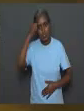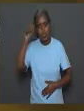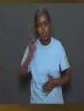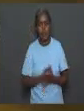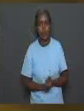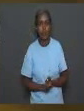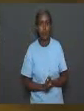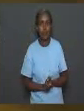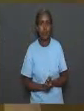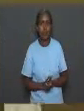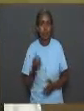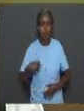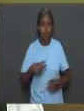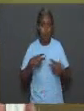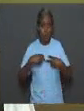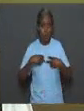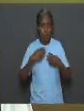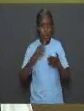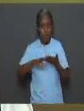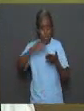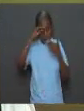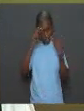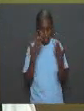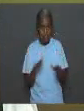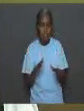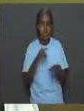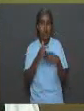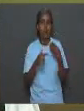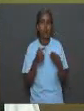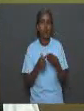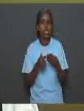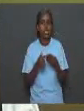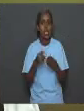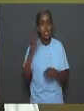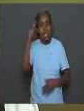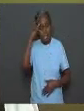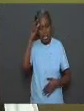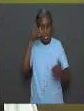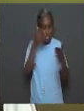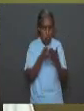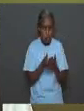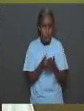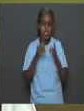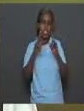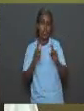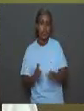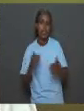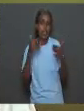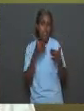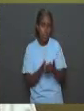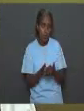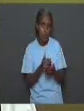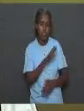probability theory. We have learned about the classical approach, the